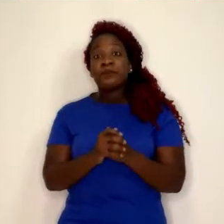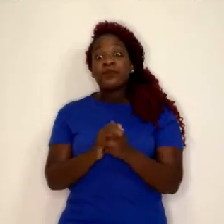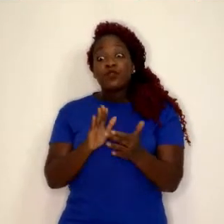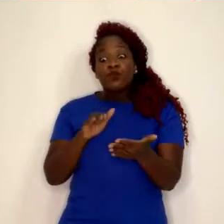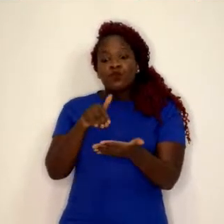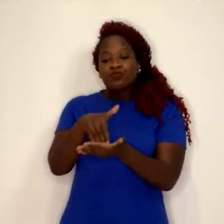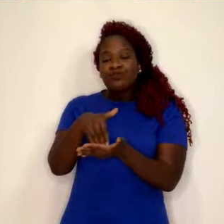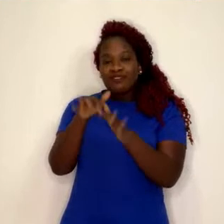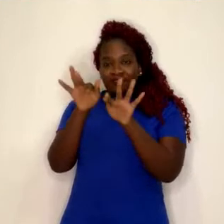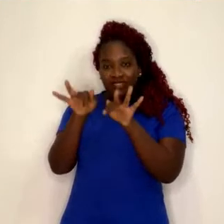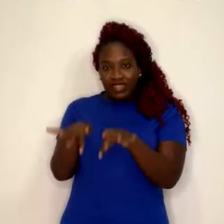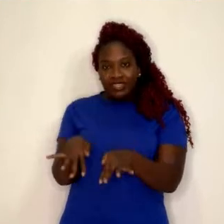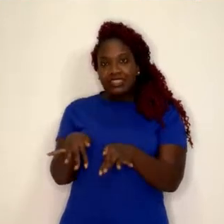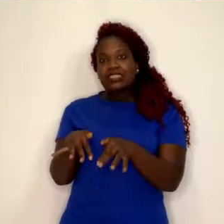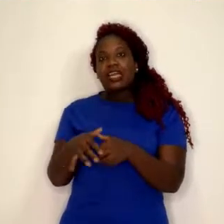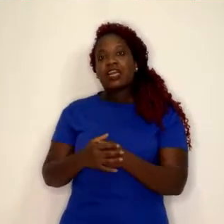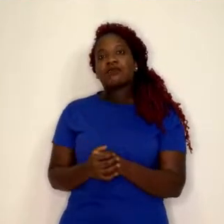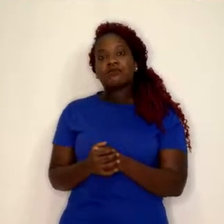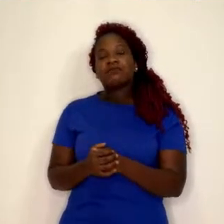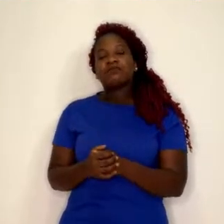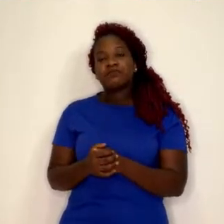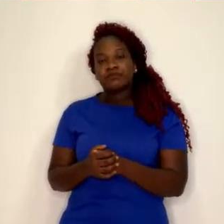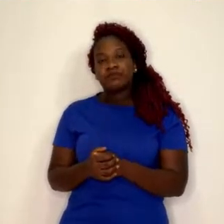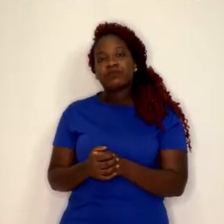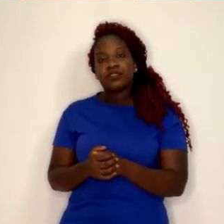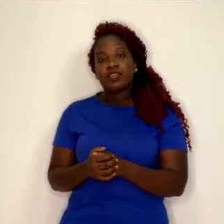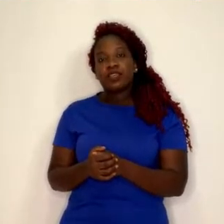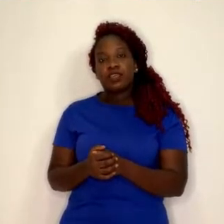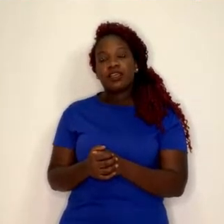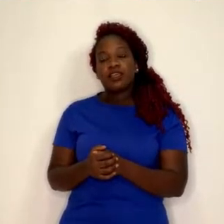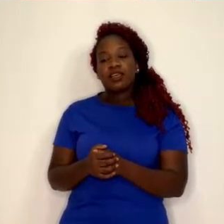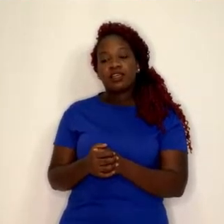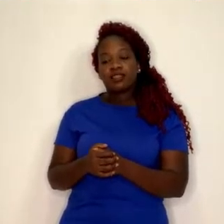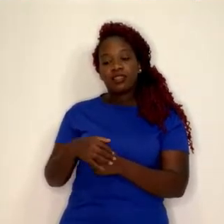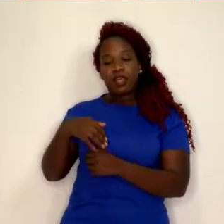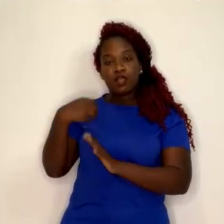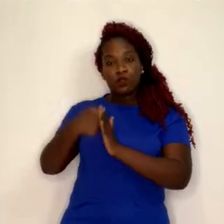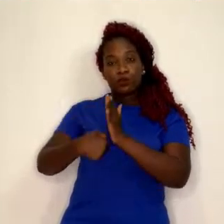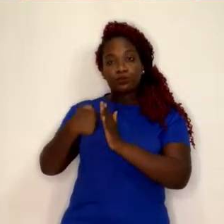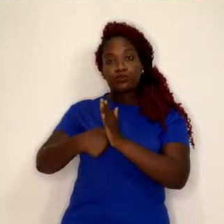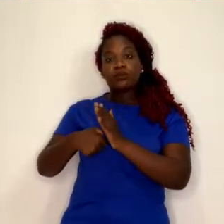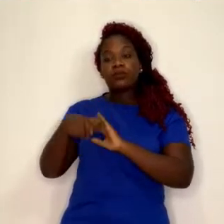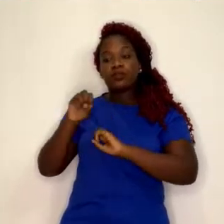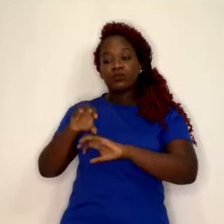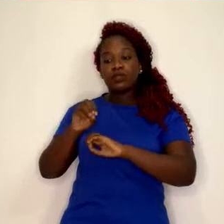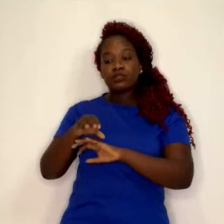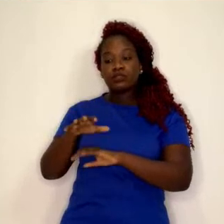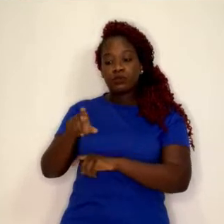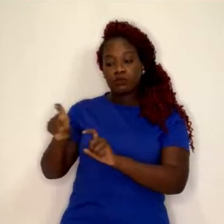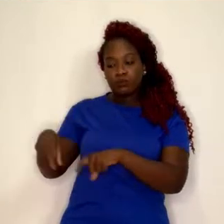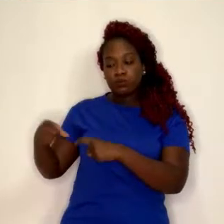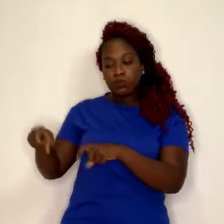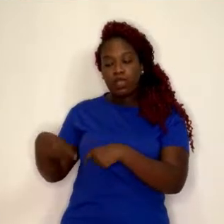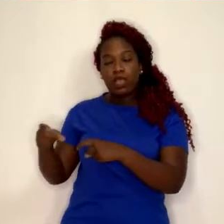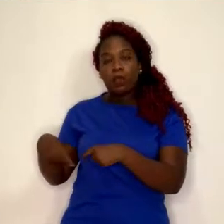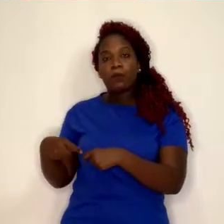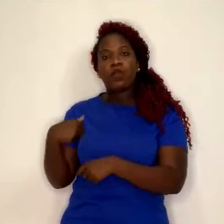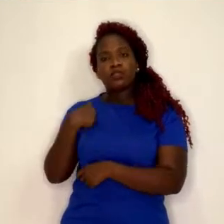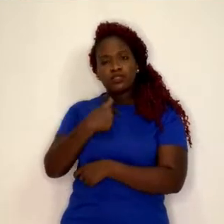in conclusion, we also, in specific issues of